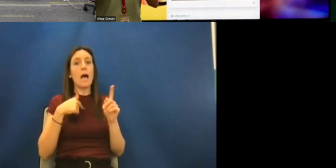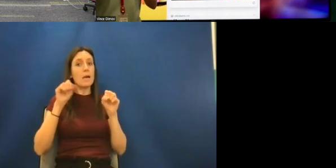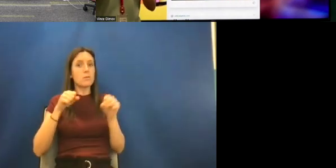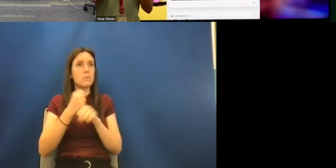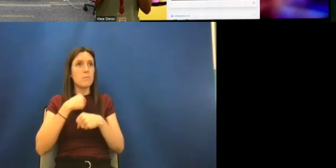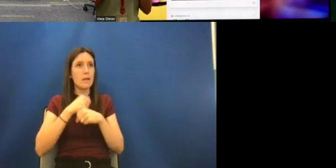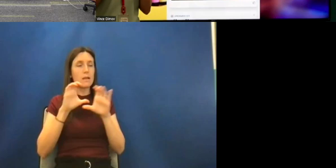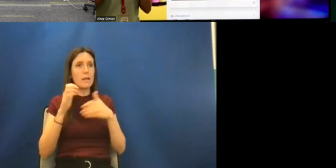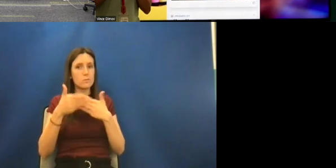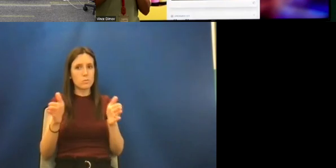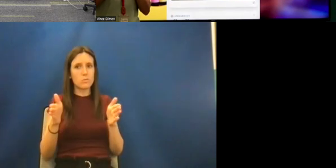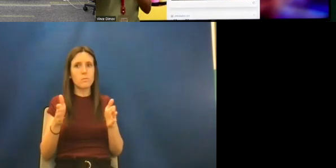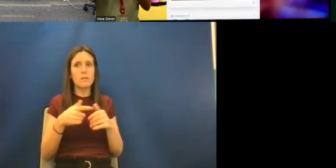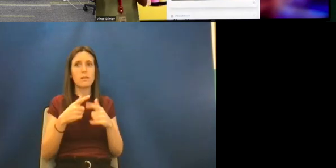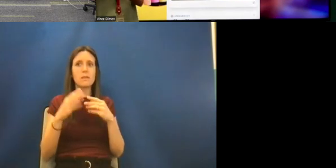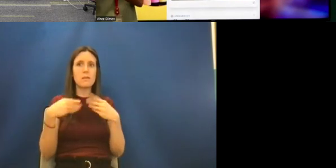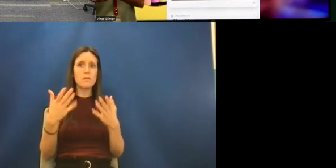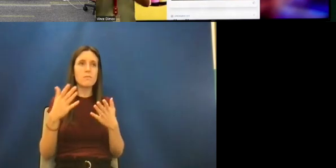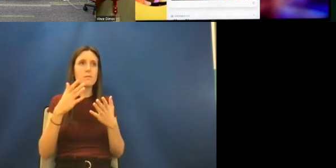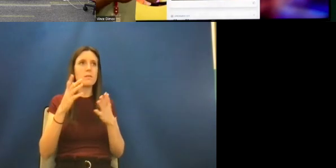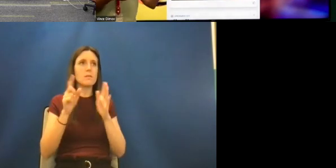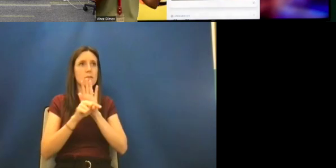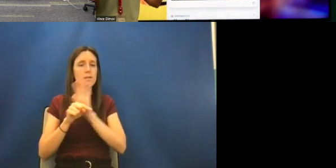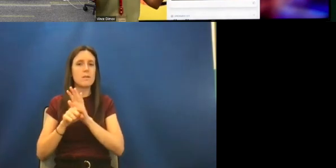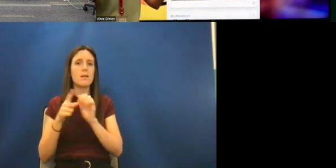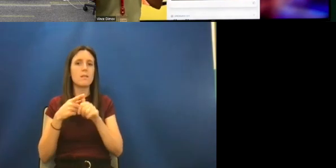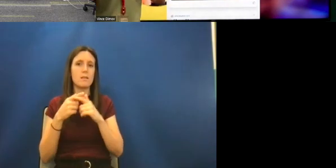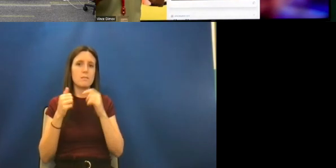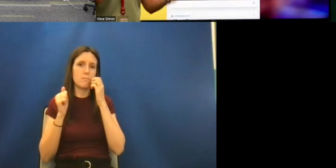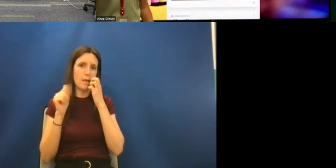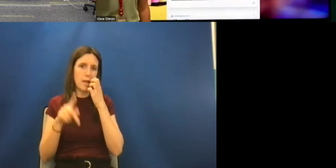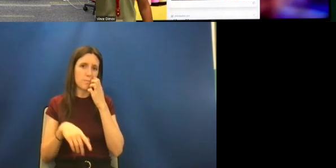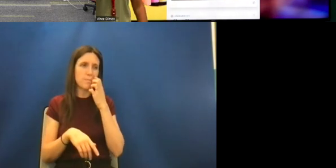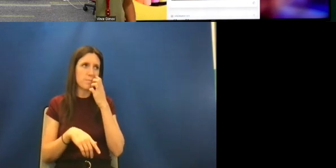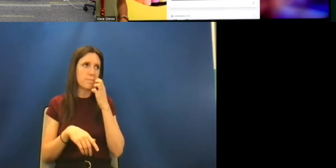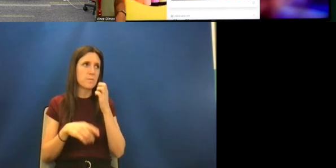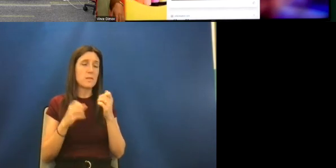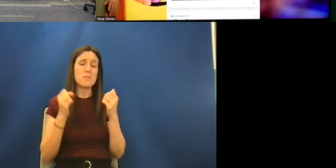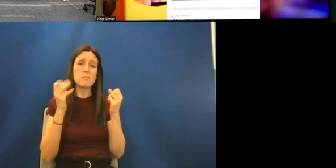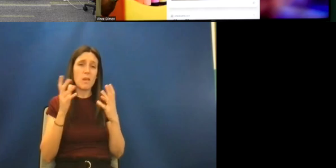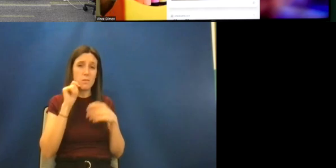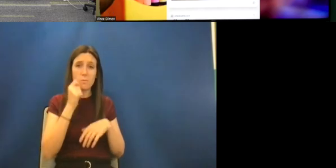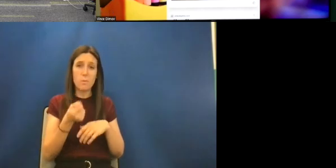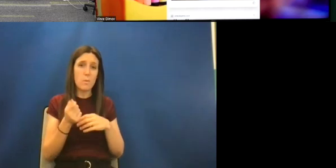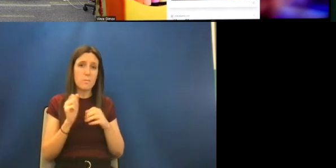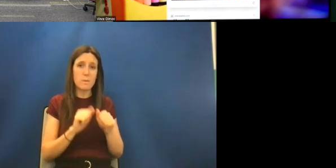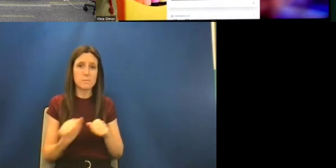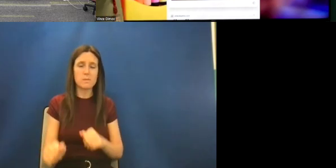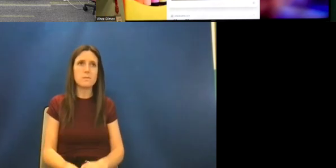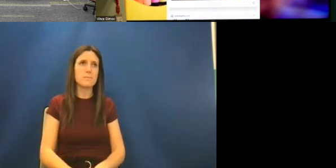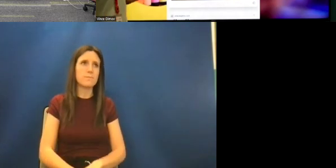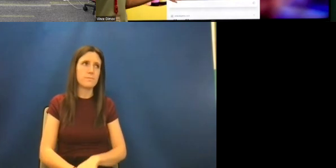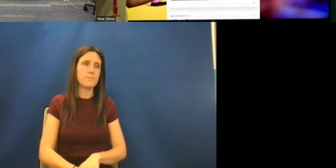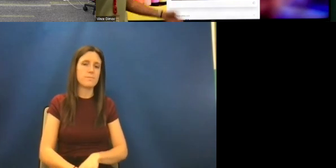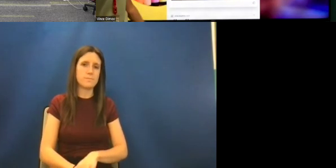class and then have students and actually give assignments. The student would complete it in there and then return it. So there are a lot of cool possibilities with Canva and the students have